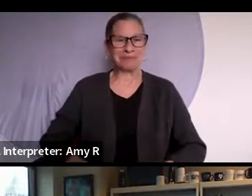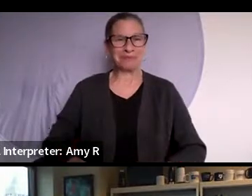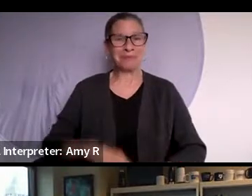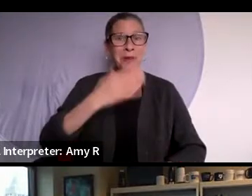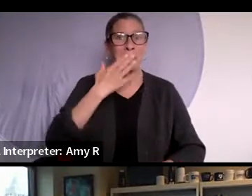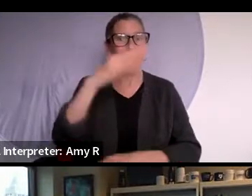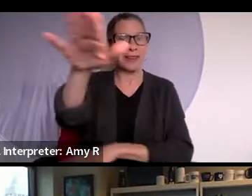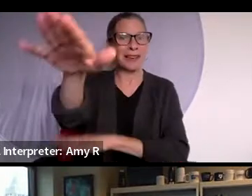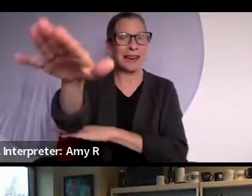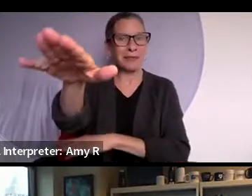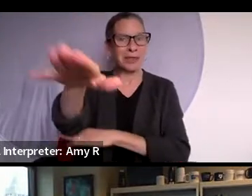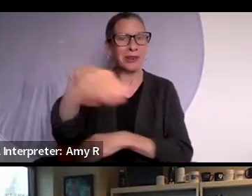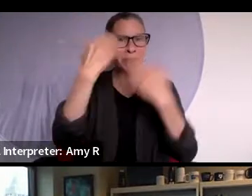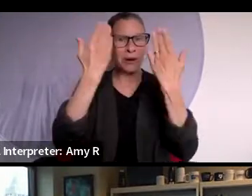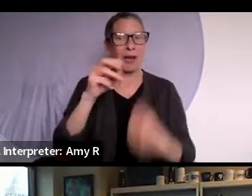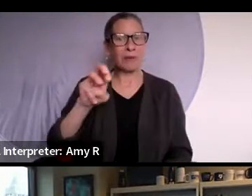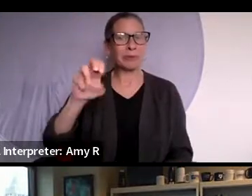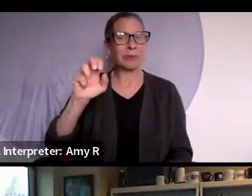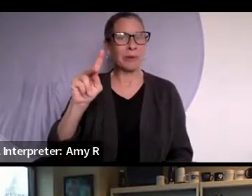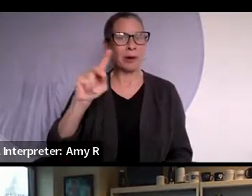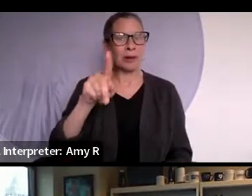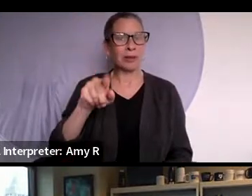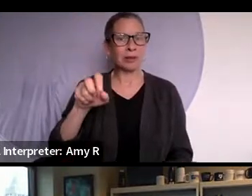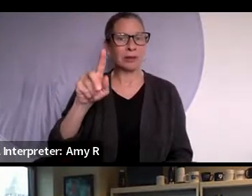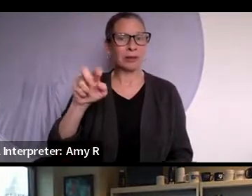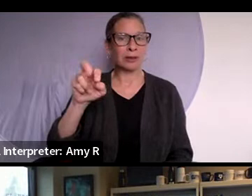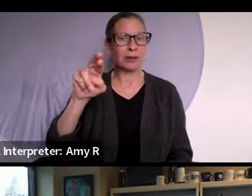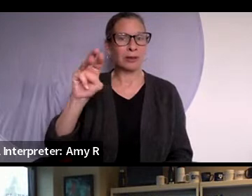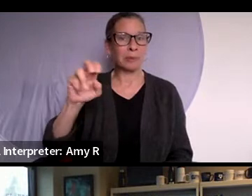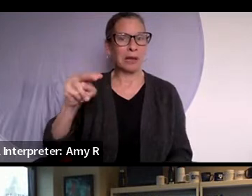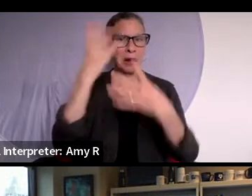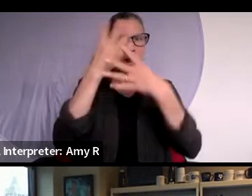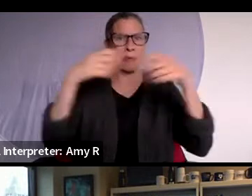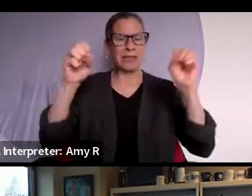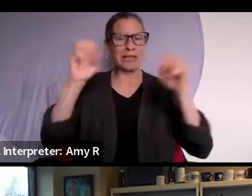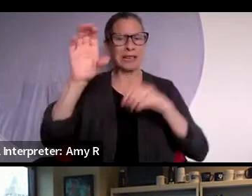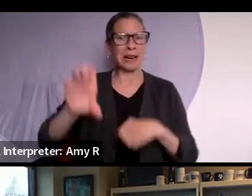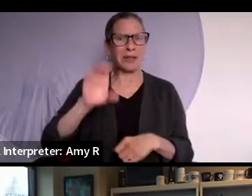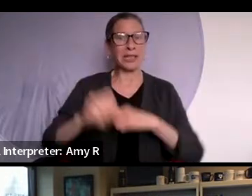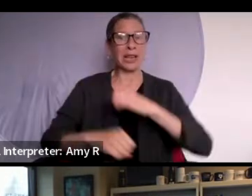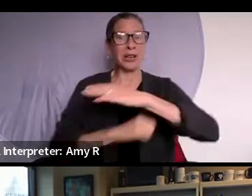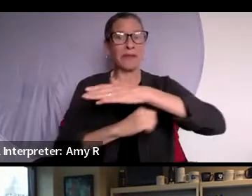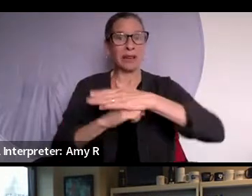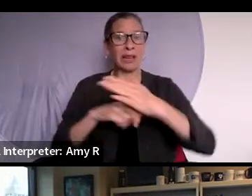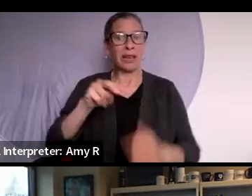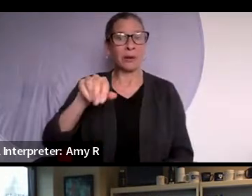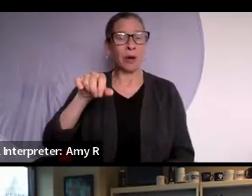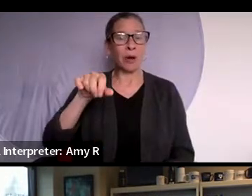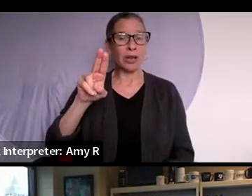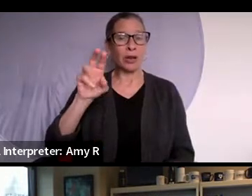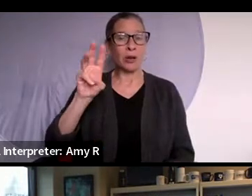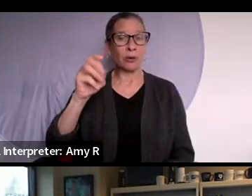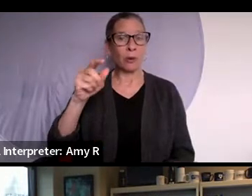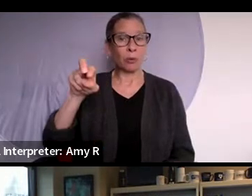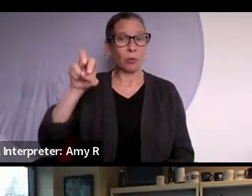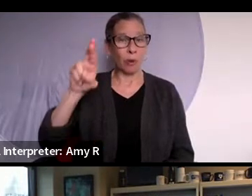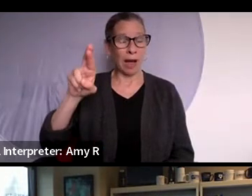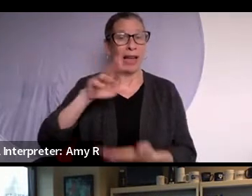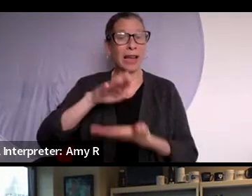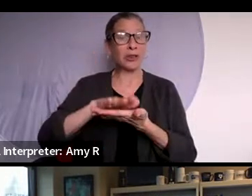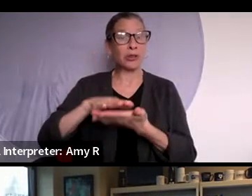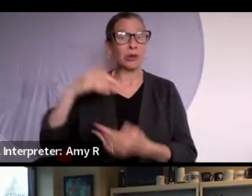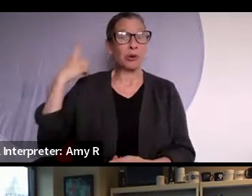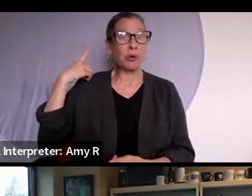Good afternoon. I'm Mark Zuckerman, president of the Century Foundation. NYU Wagner School Dean Sherry Gleed and I